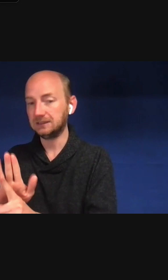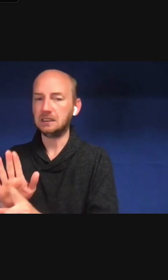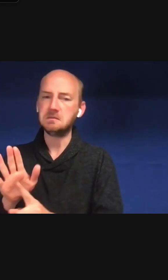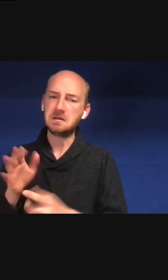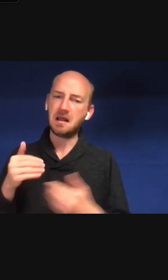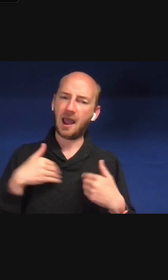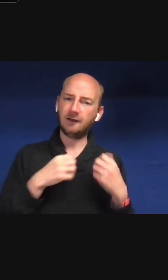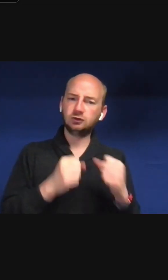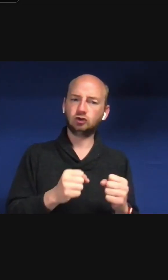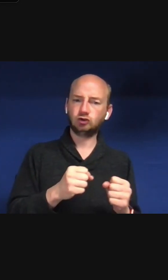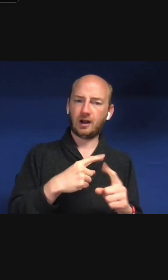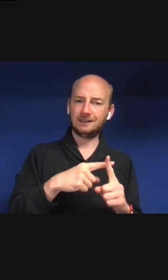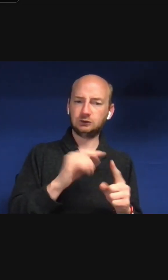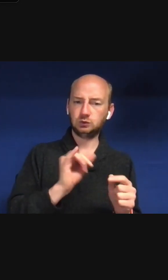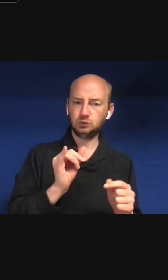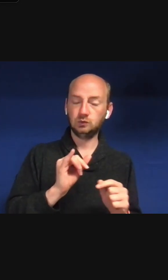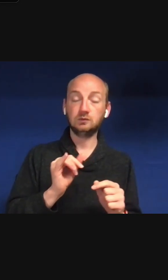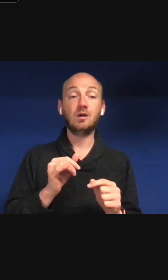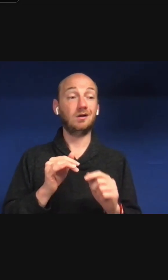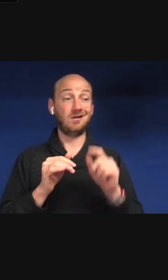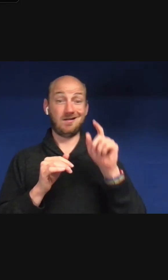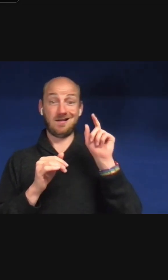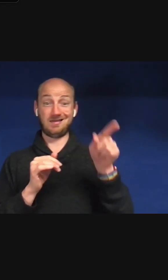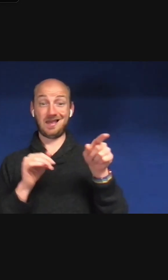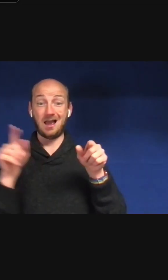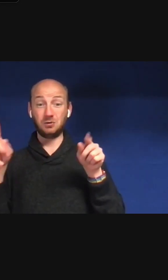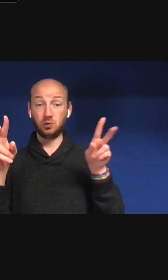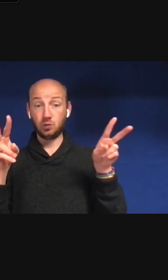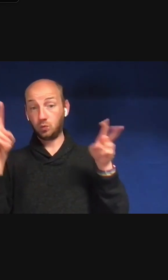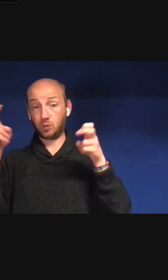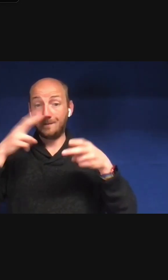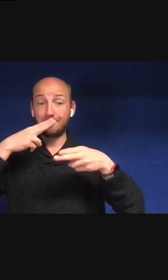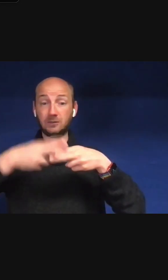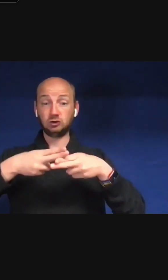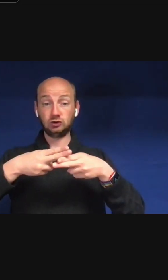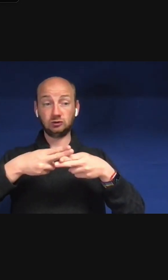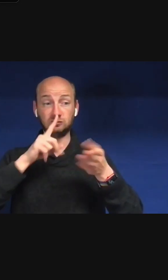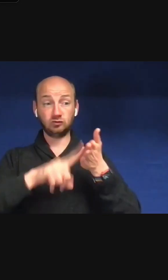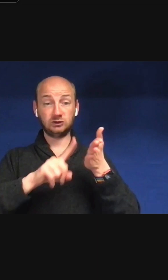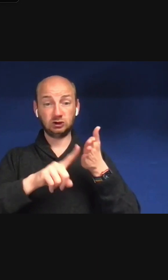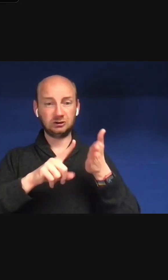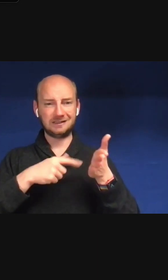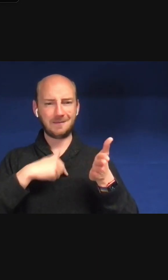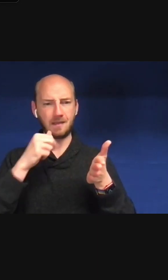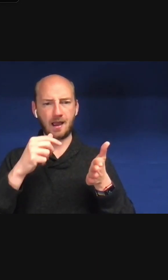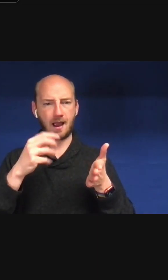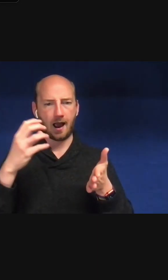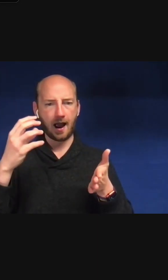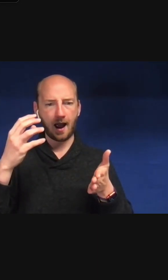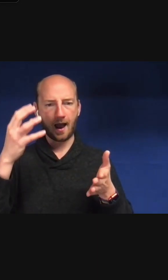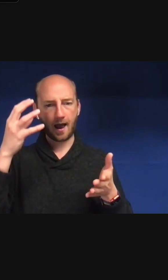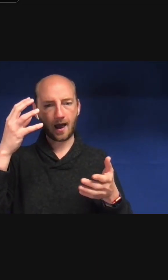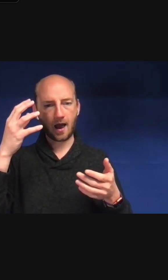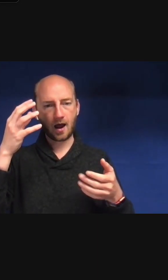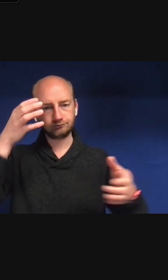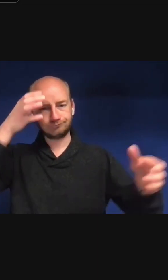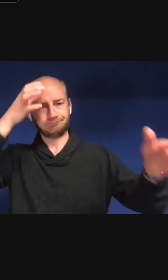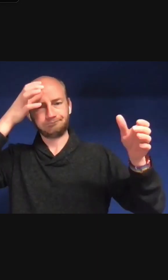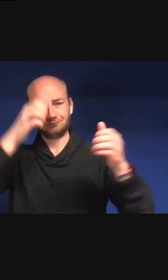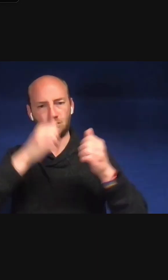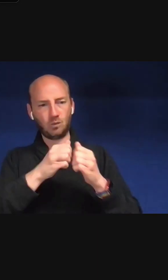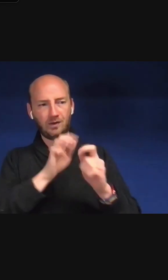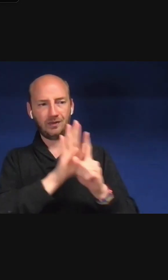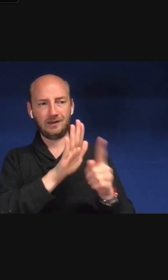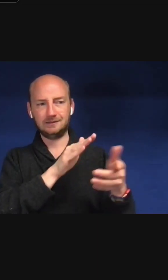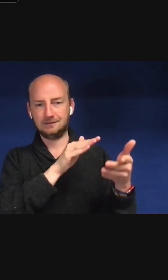that literature at the moment, but it's true that. And I'm not sure if that's, I'm not really familiar with the study that you're